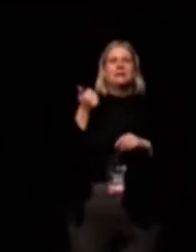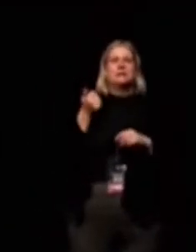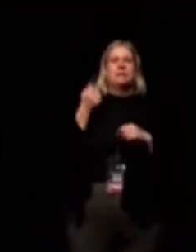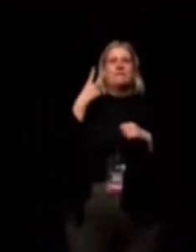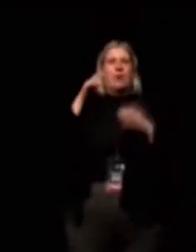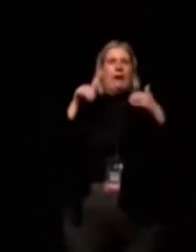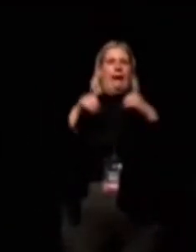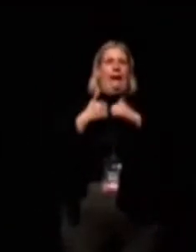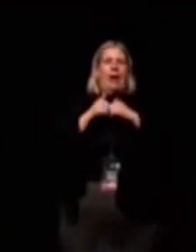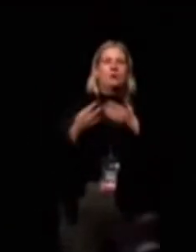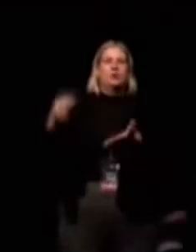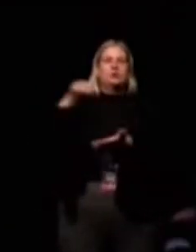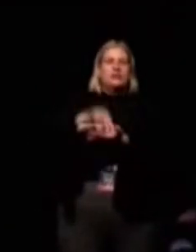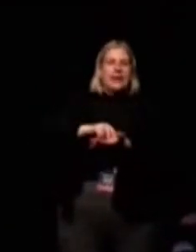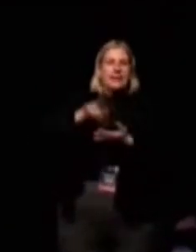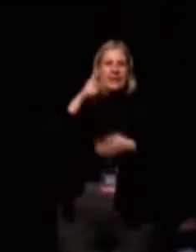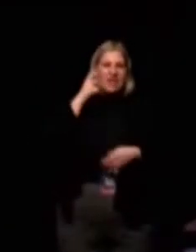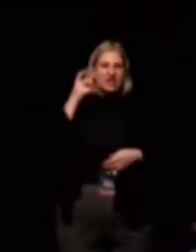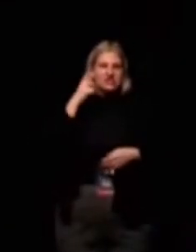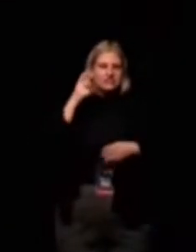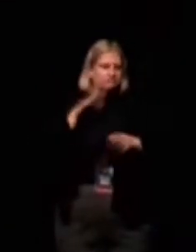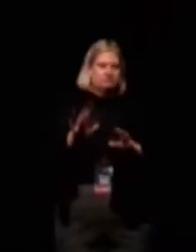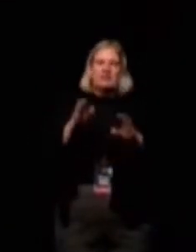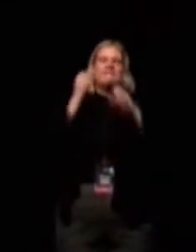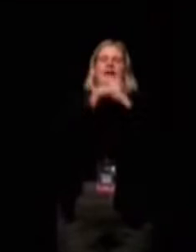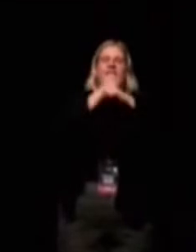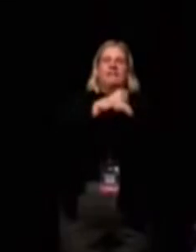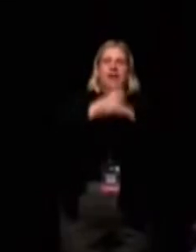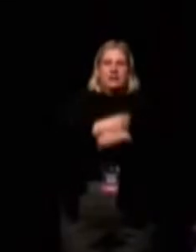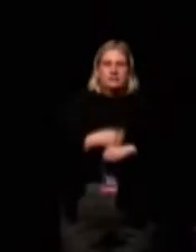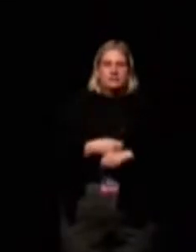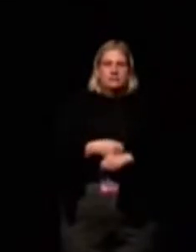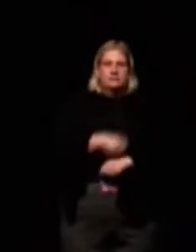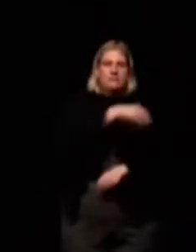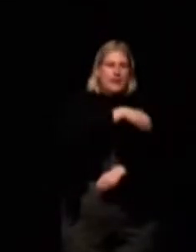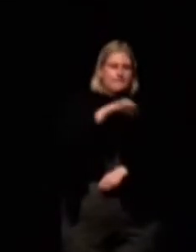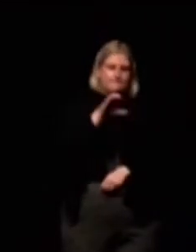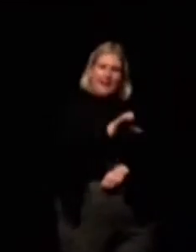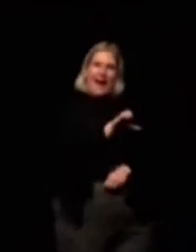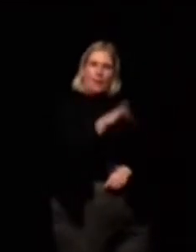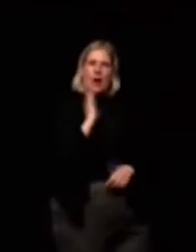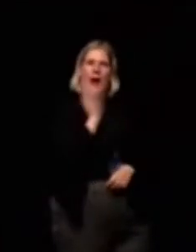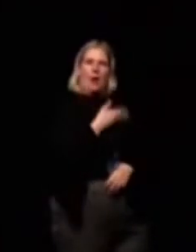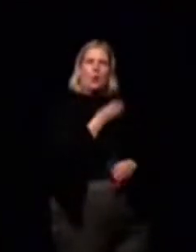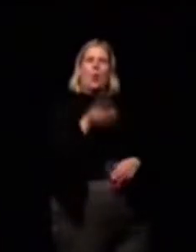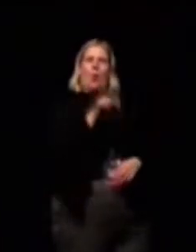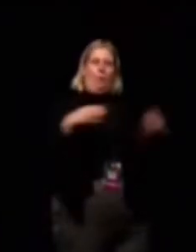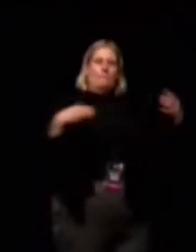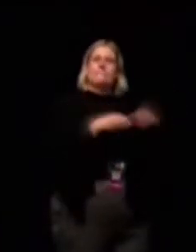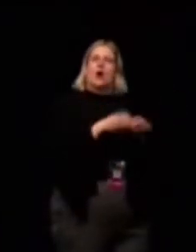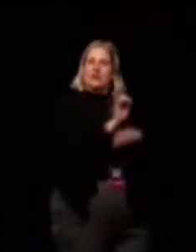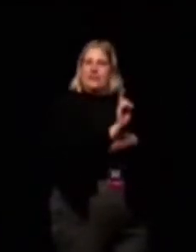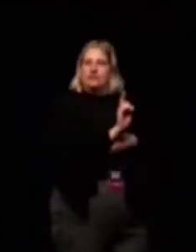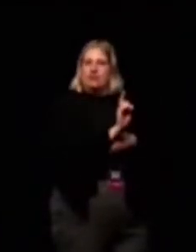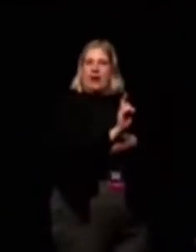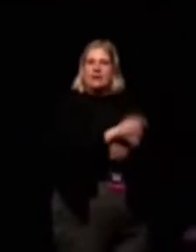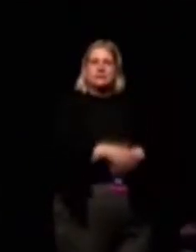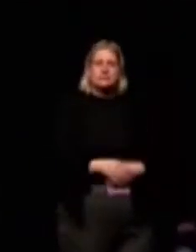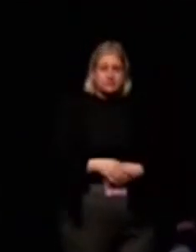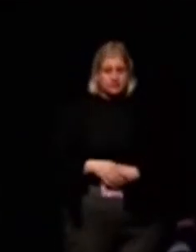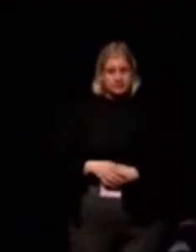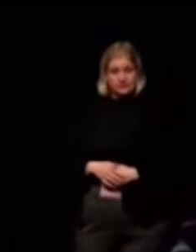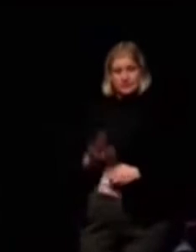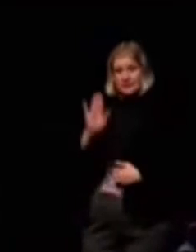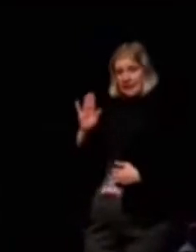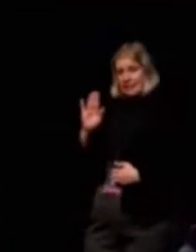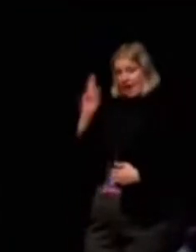cynical and destructive efforts. And that is to empower and strengthen our own party. So how do we fight against